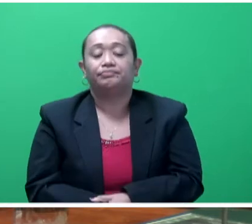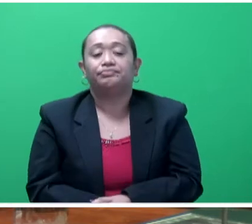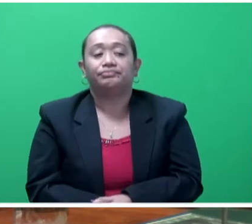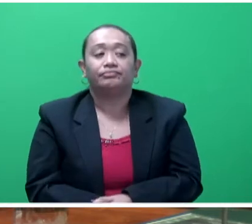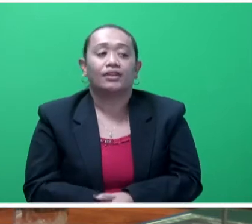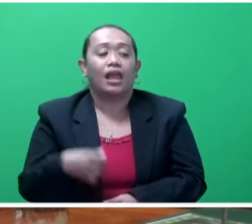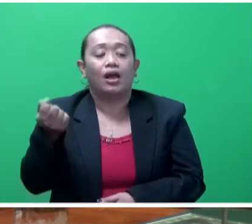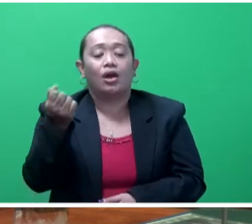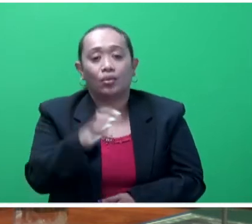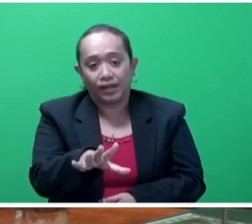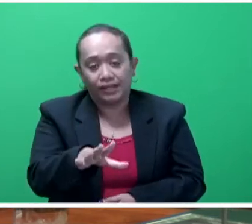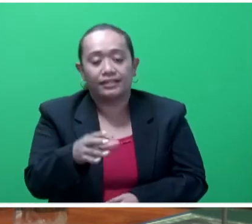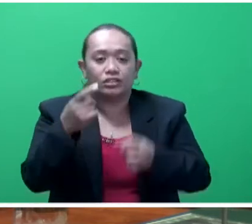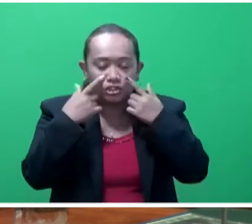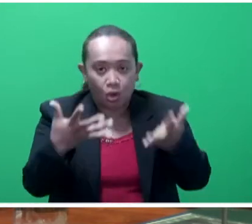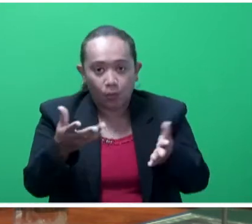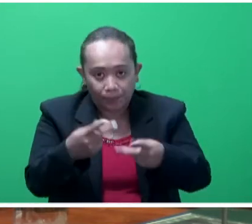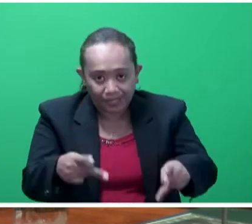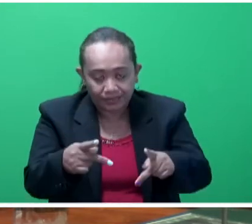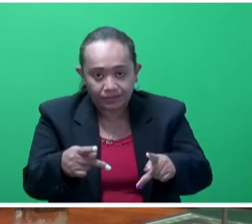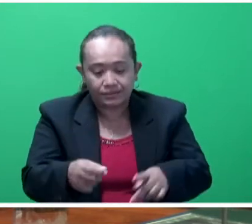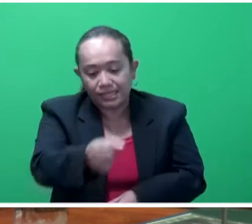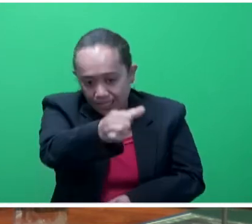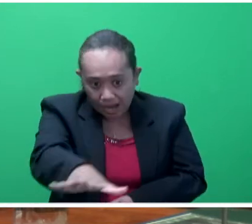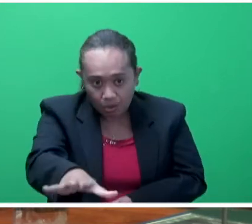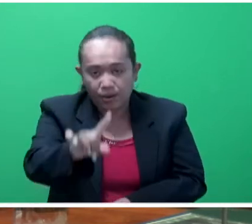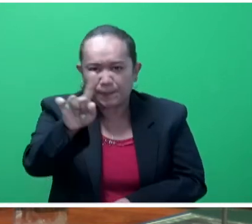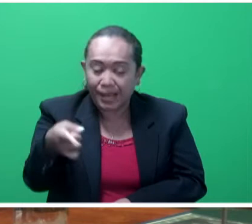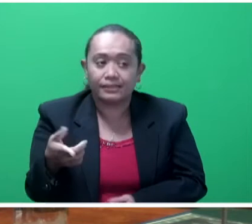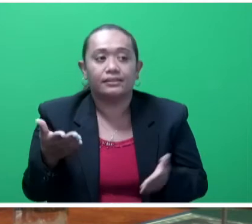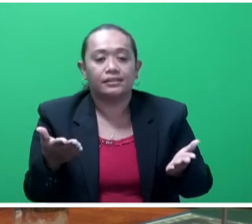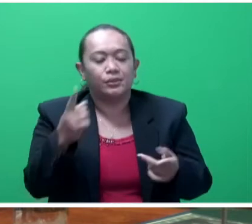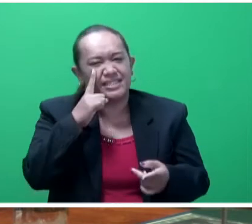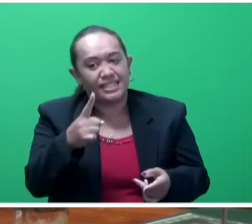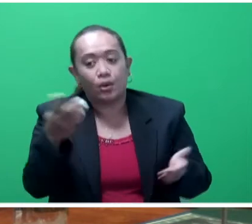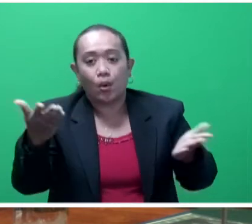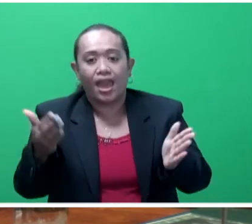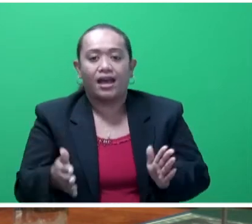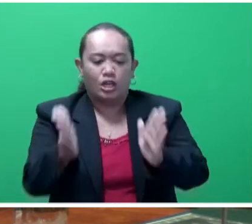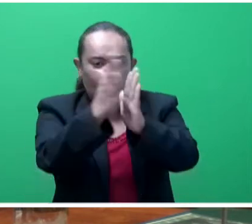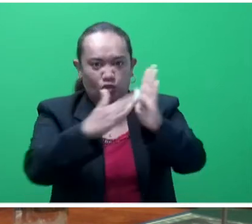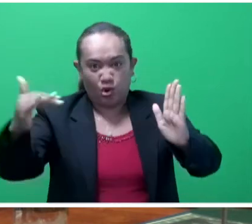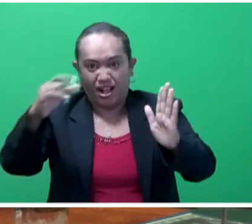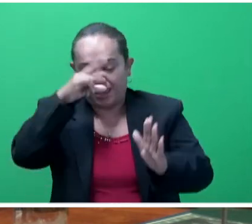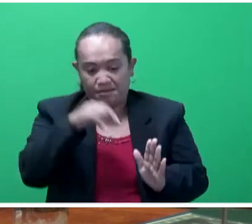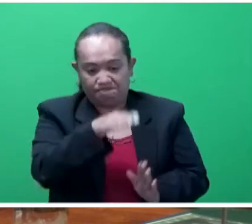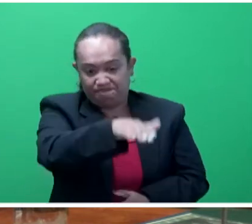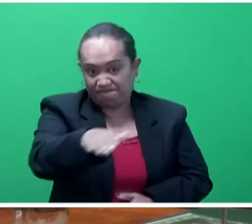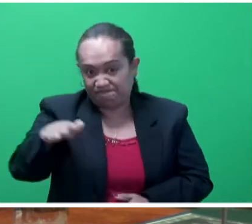site to provide proper shelter for its trucks as well as the